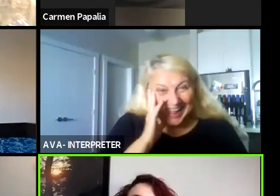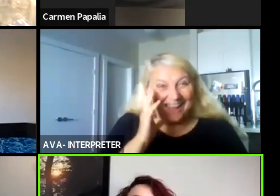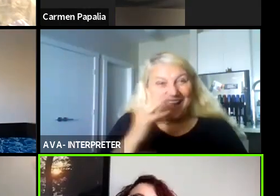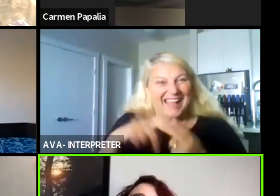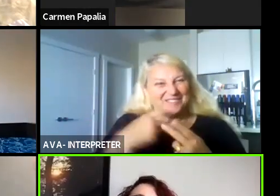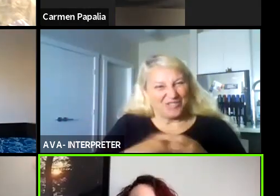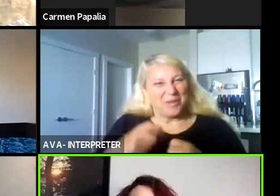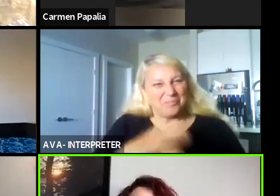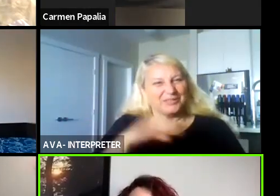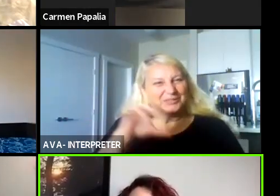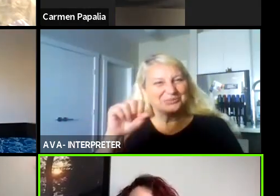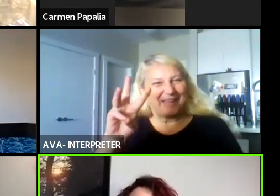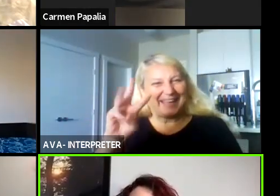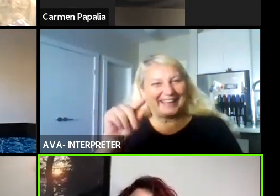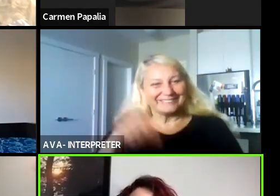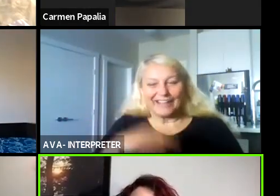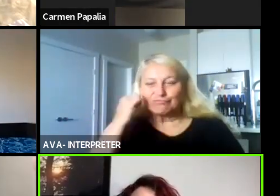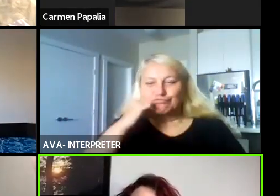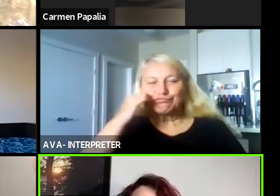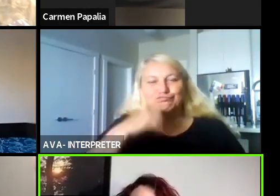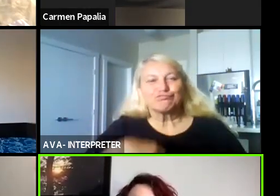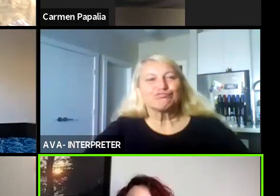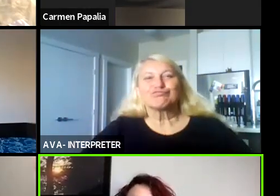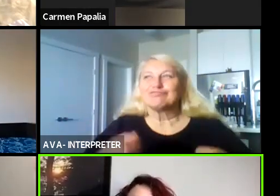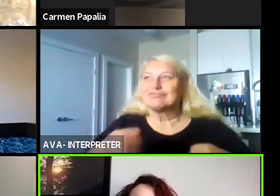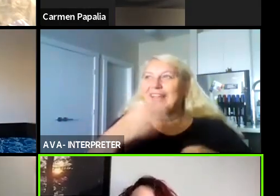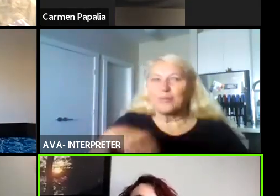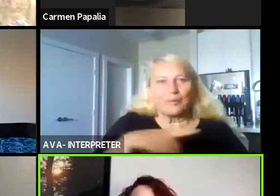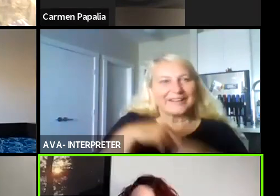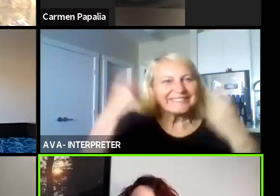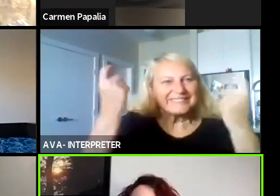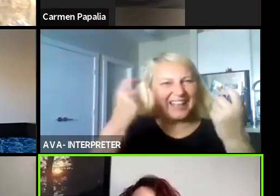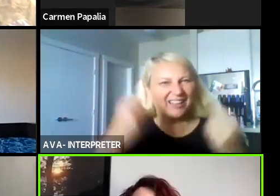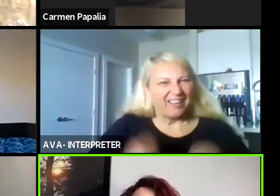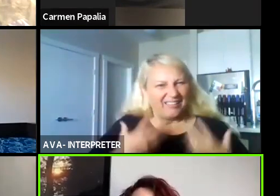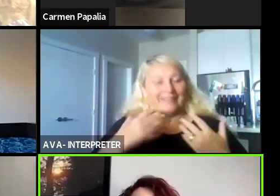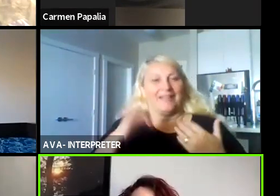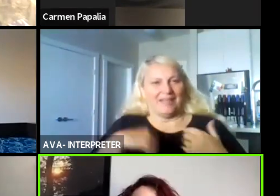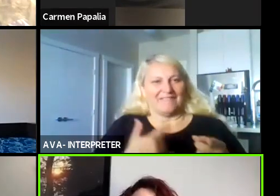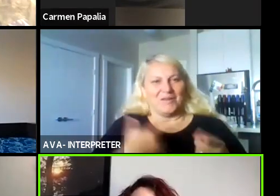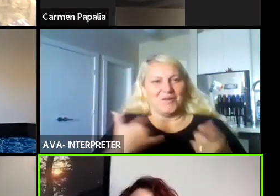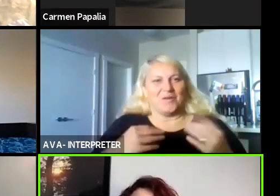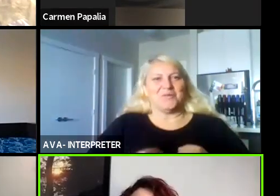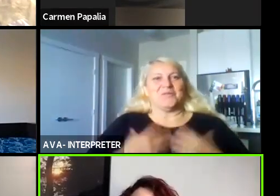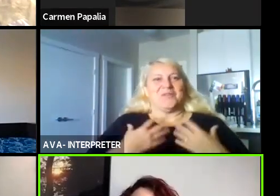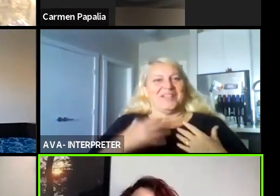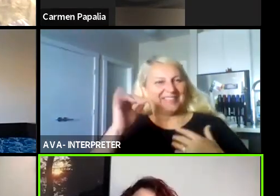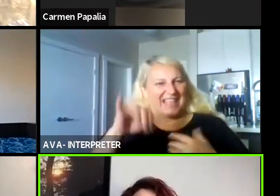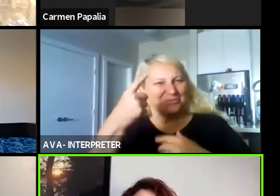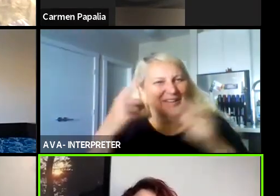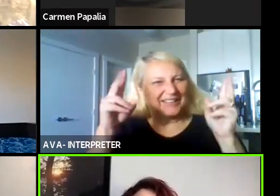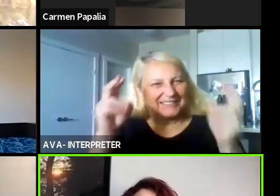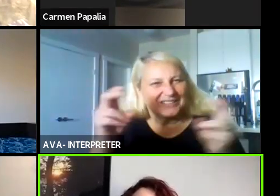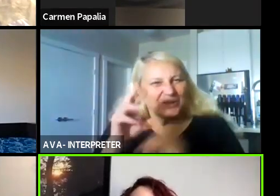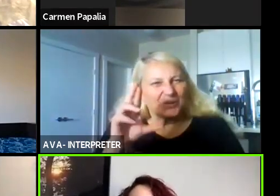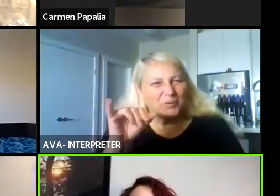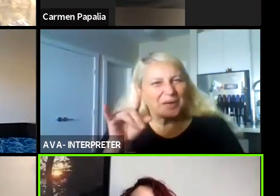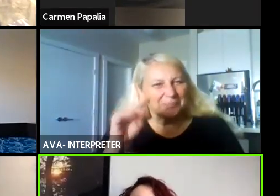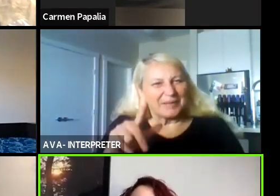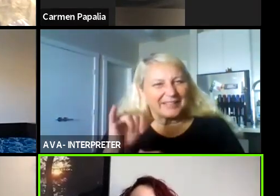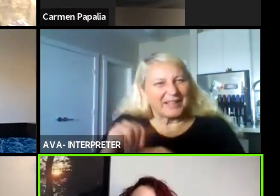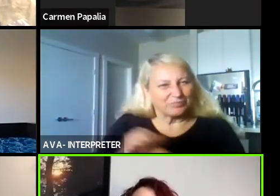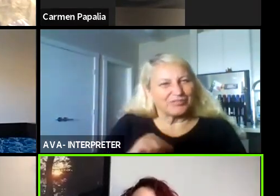like, and knowing that this is a space to honor and celebrate that, feels like one of the Cripping practices of virtual organizing